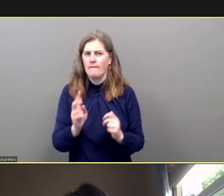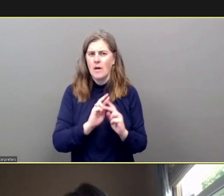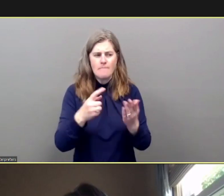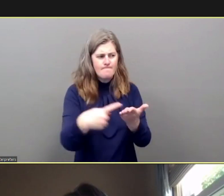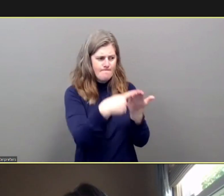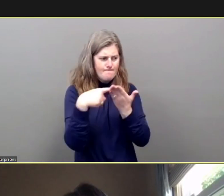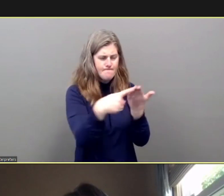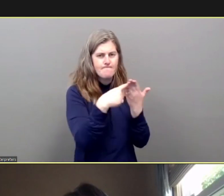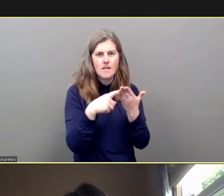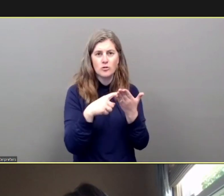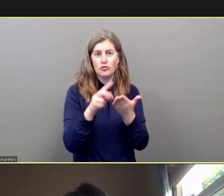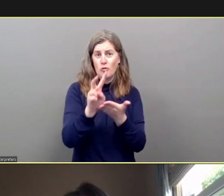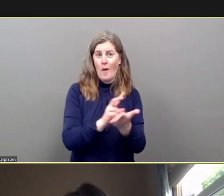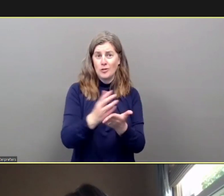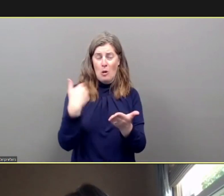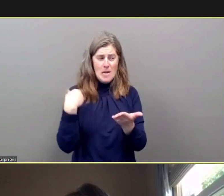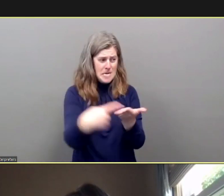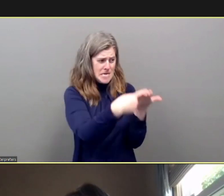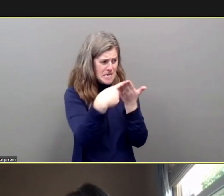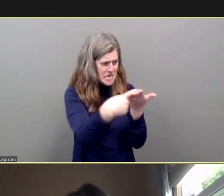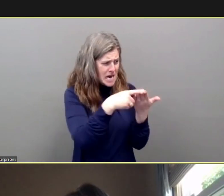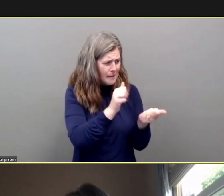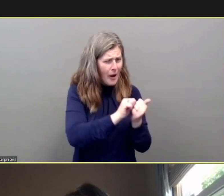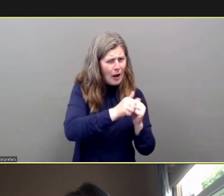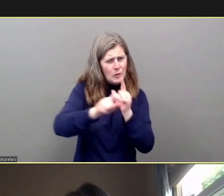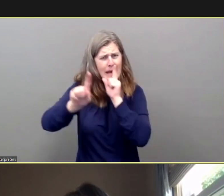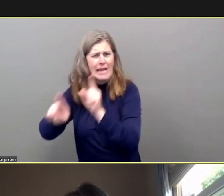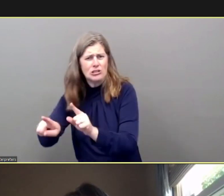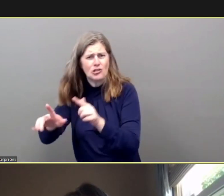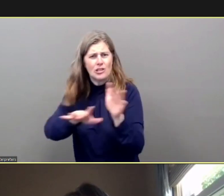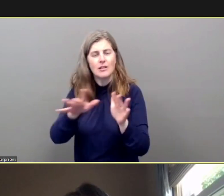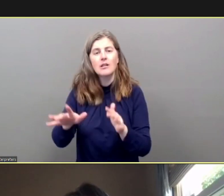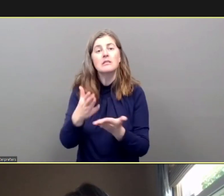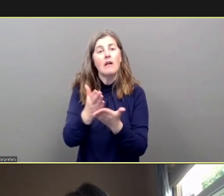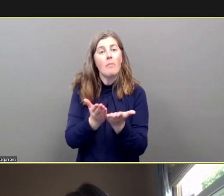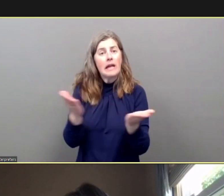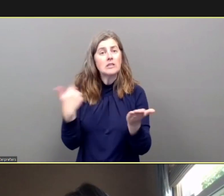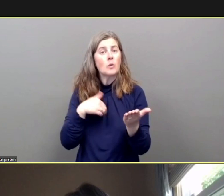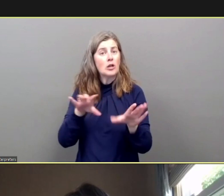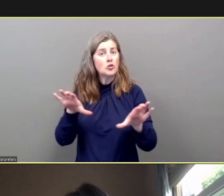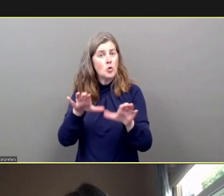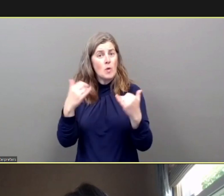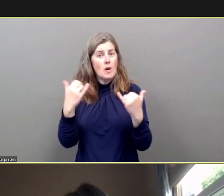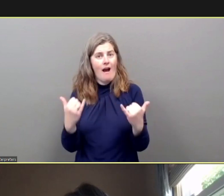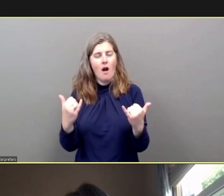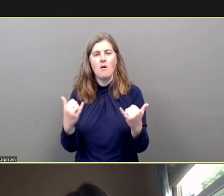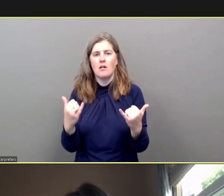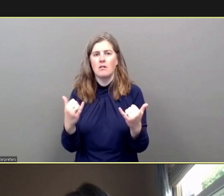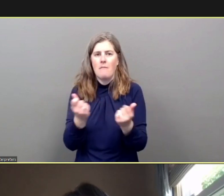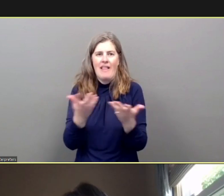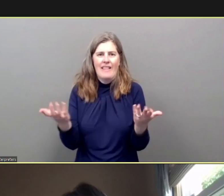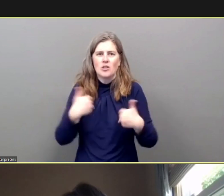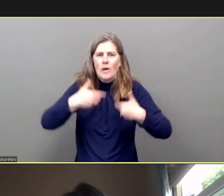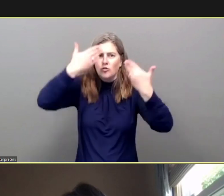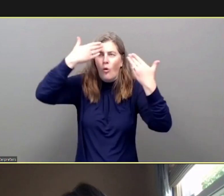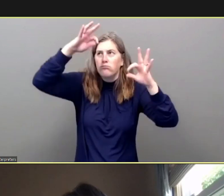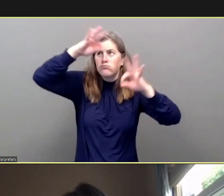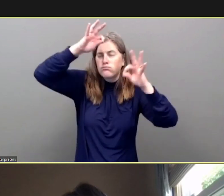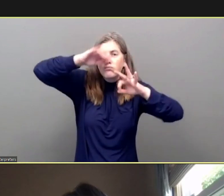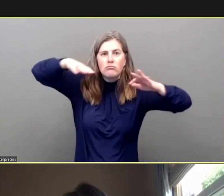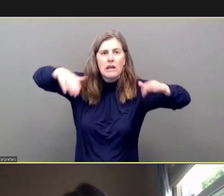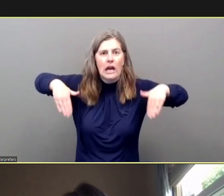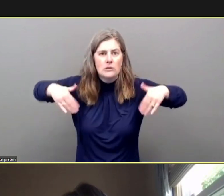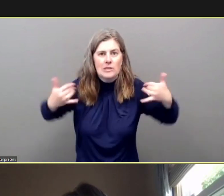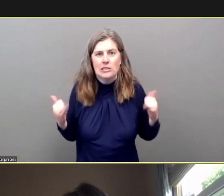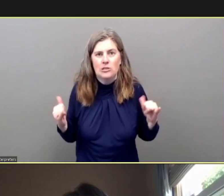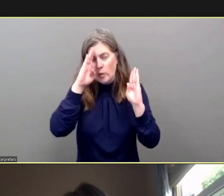debate about 2 hours ago about the answer to your question. I think there's some things we do know, and a whole bunch of stuff we don't really know yet. And